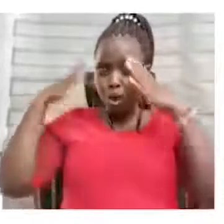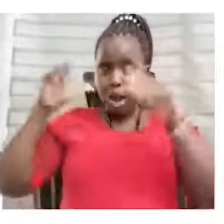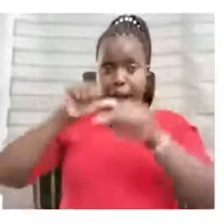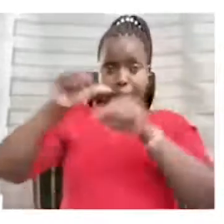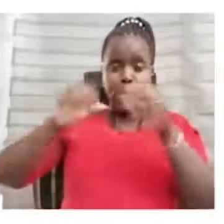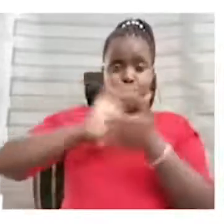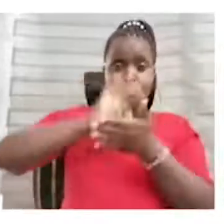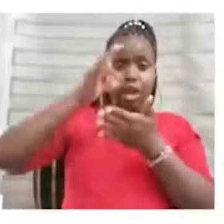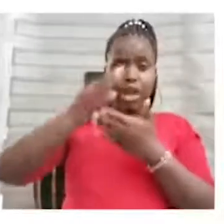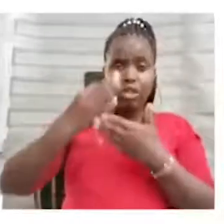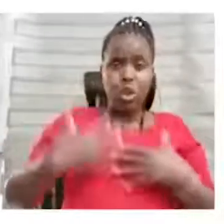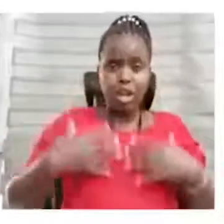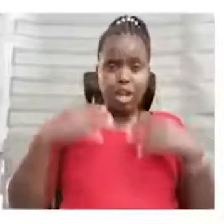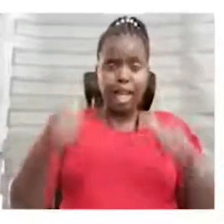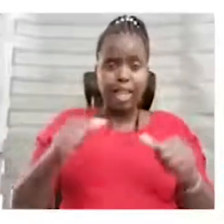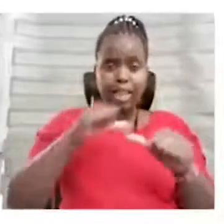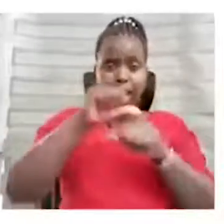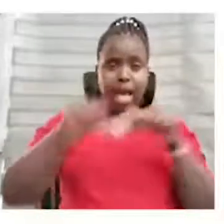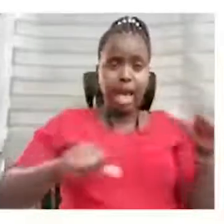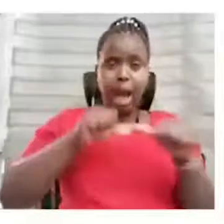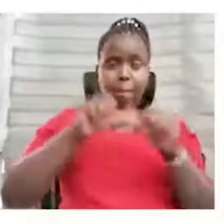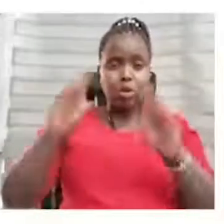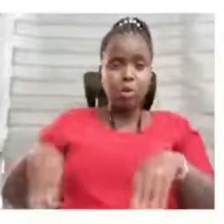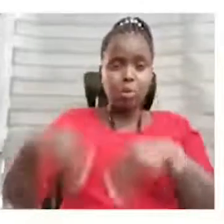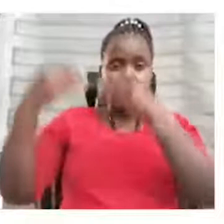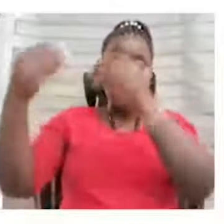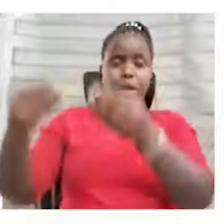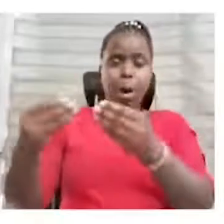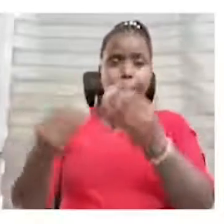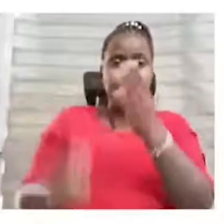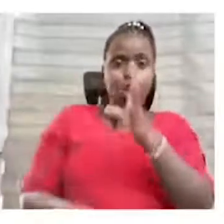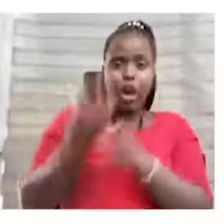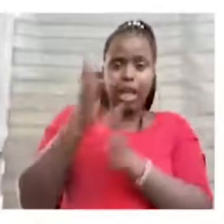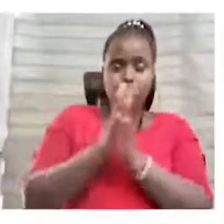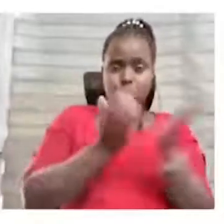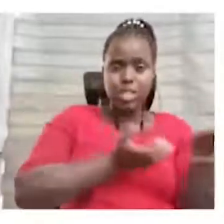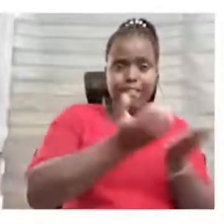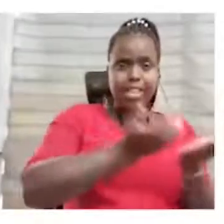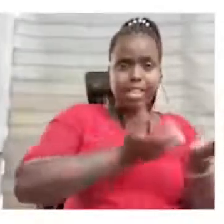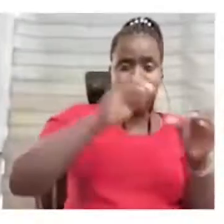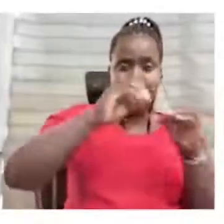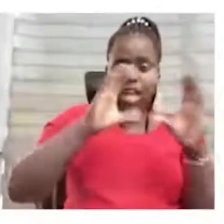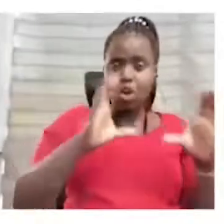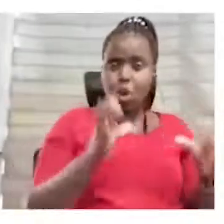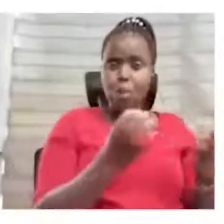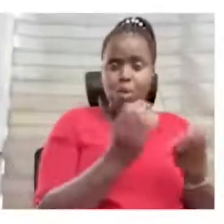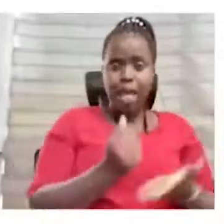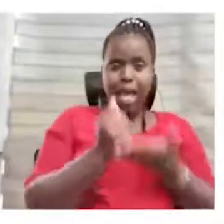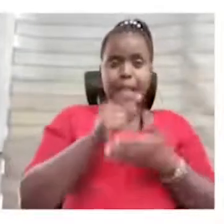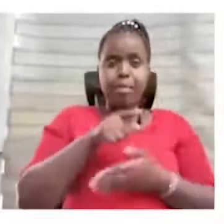health is about providing products and services to the community that enable them absorb shocks.